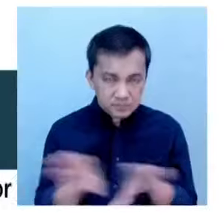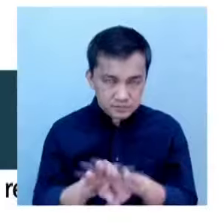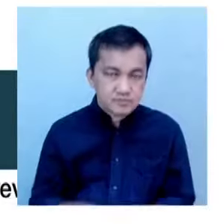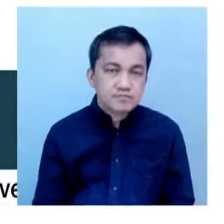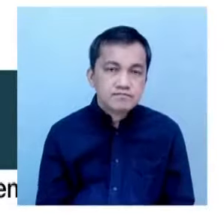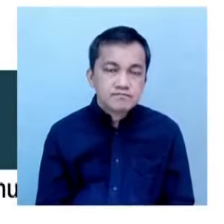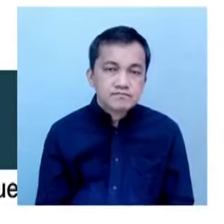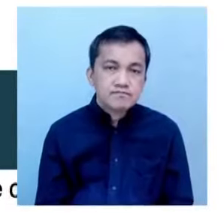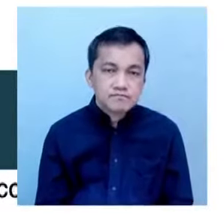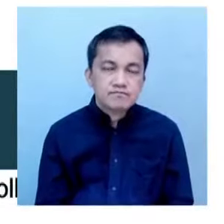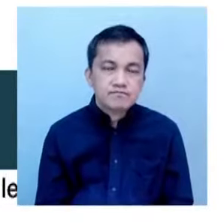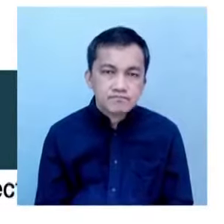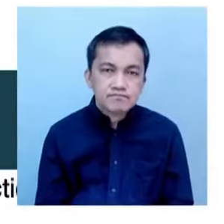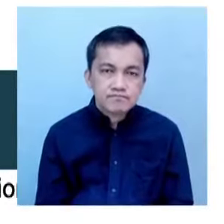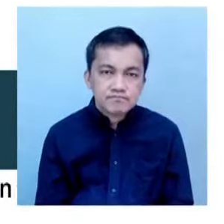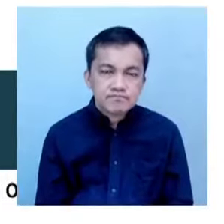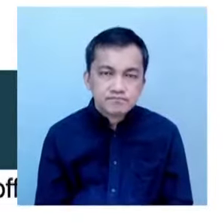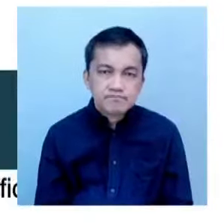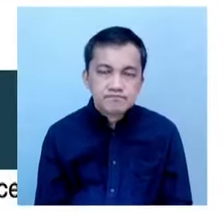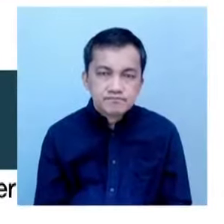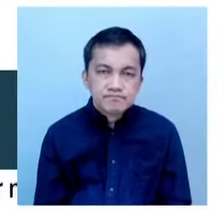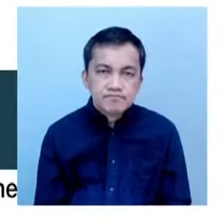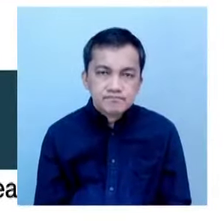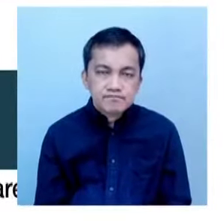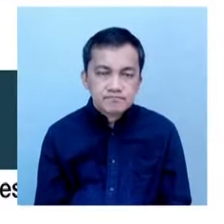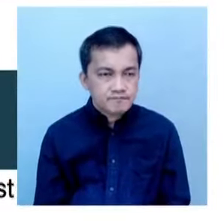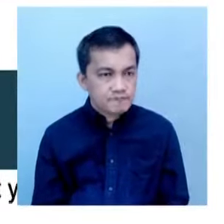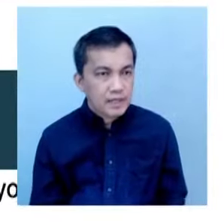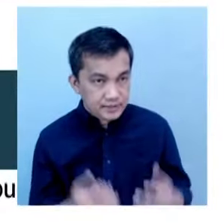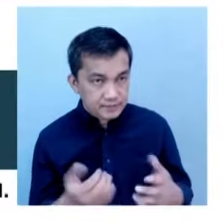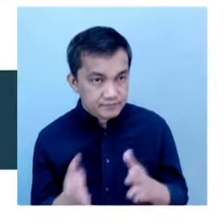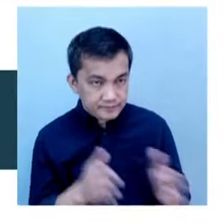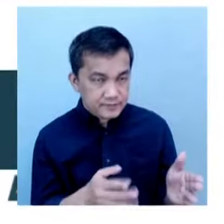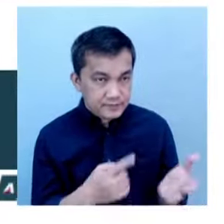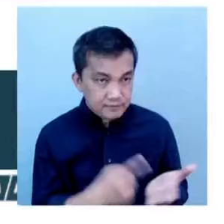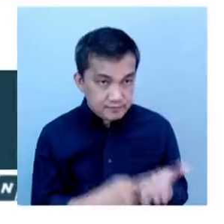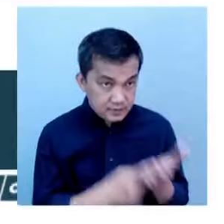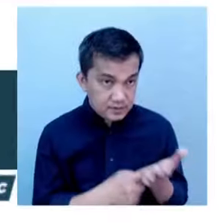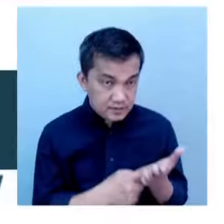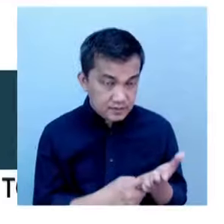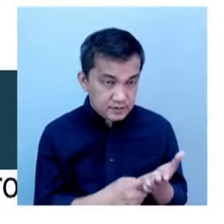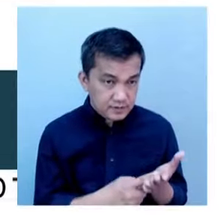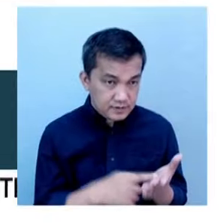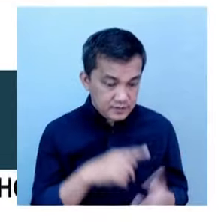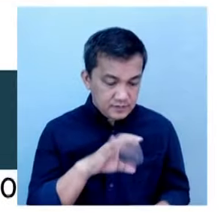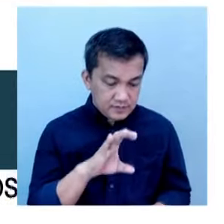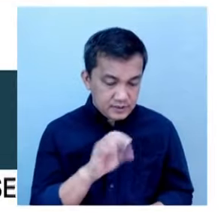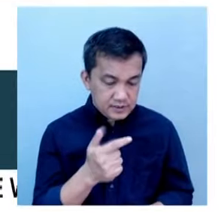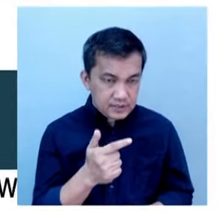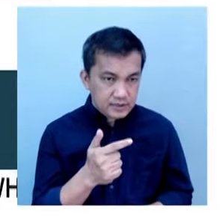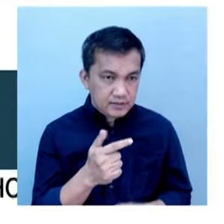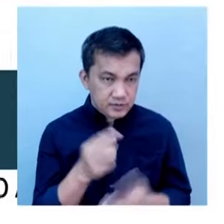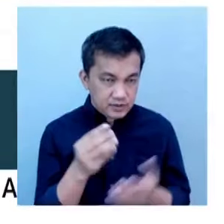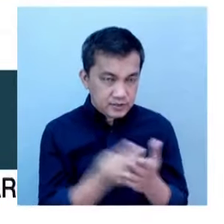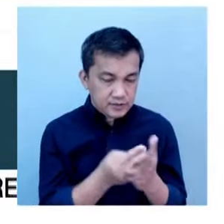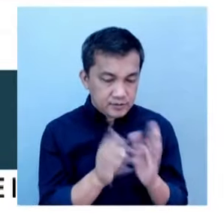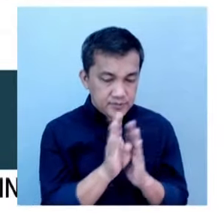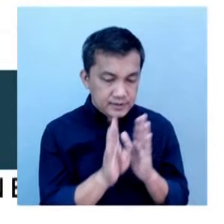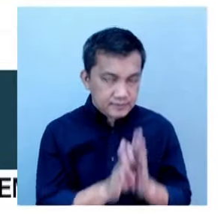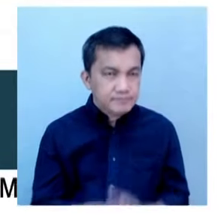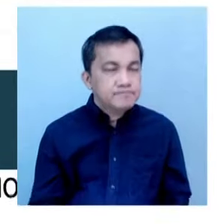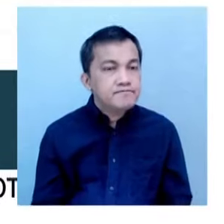the we're presently deliberating, currently deliberating on the Philippine Coast Guard Modernization Bill,